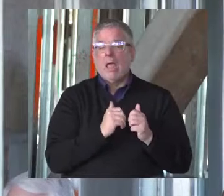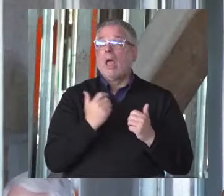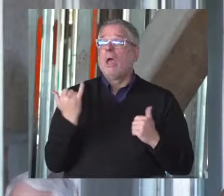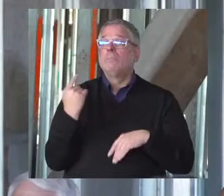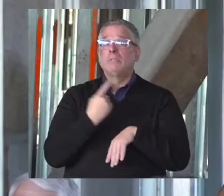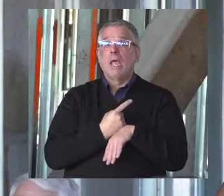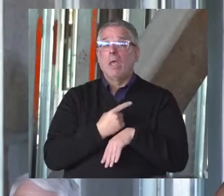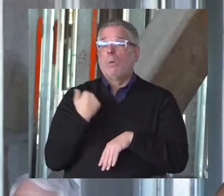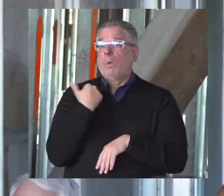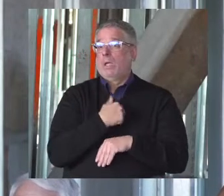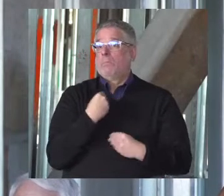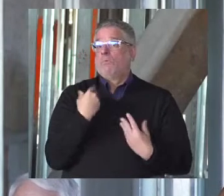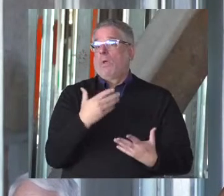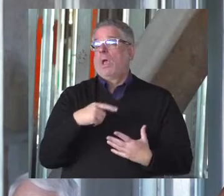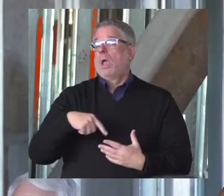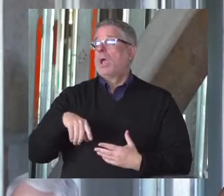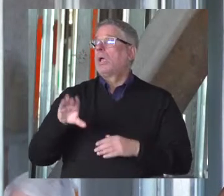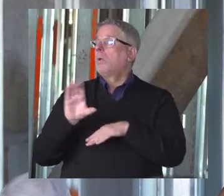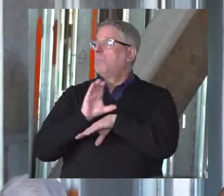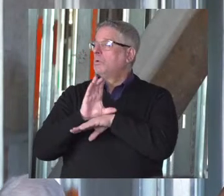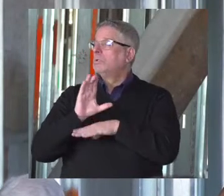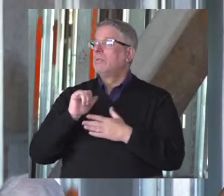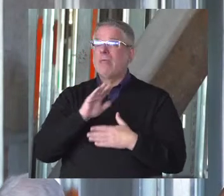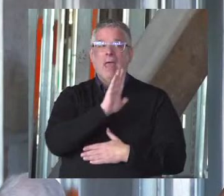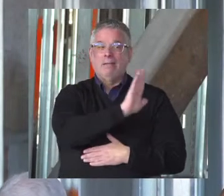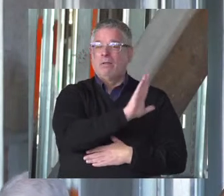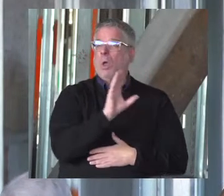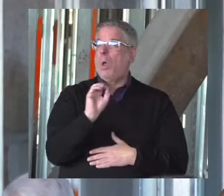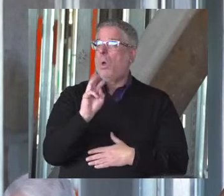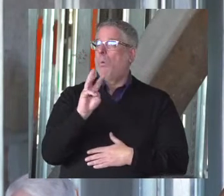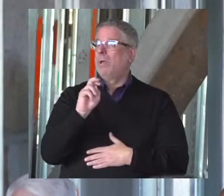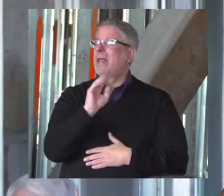deliver quantum computers that Owen and his team can use